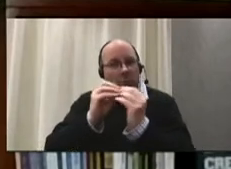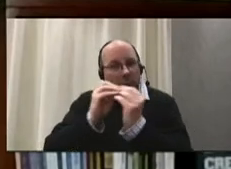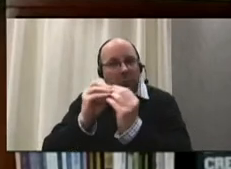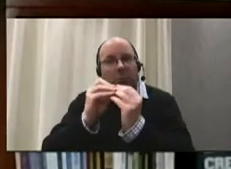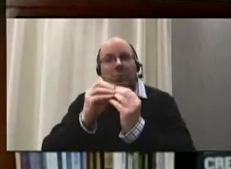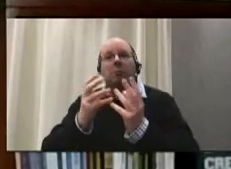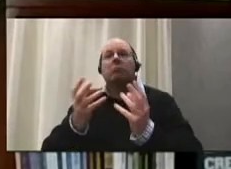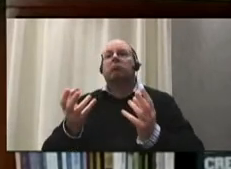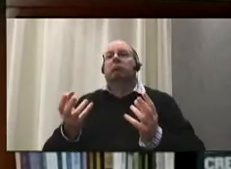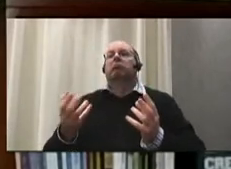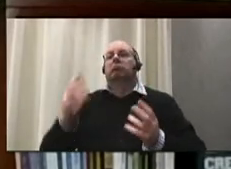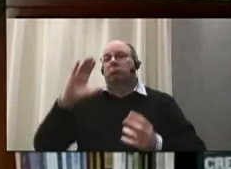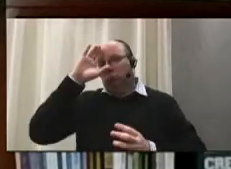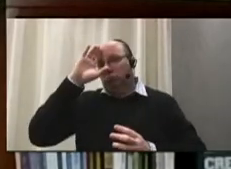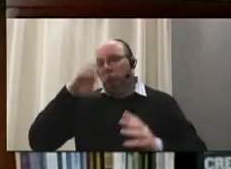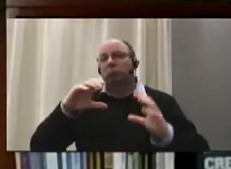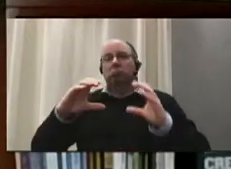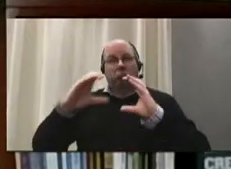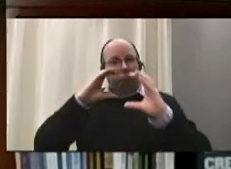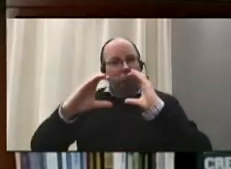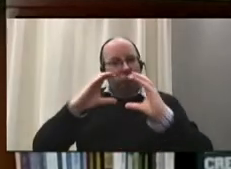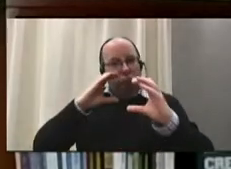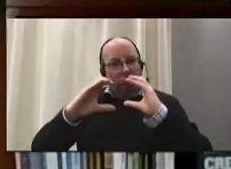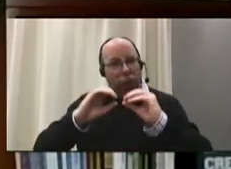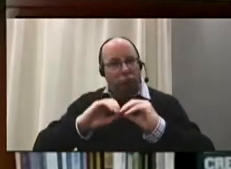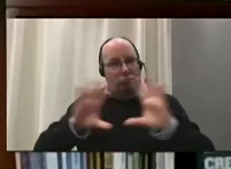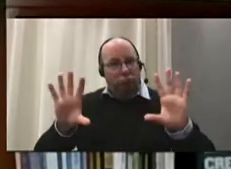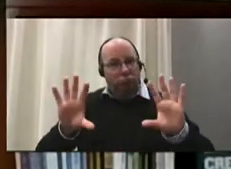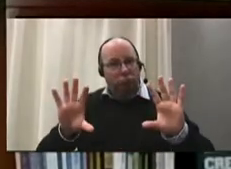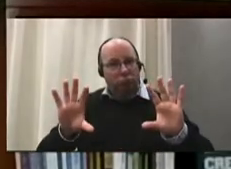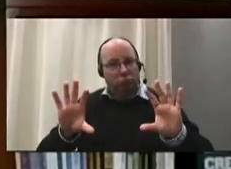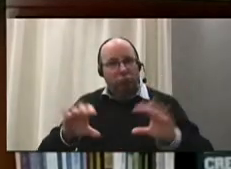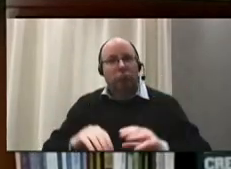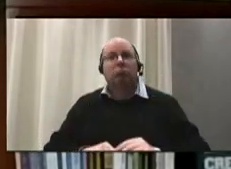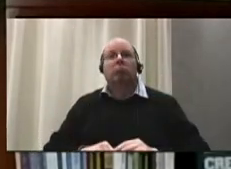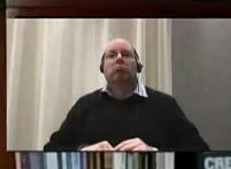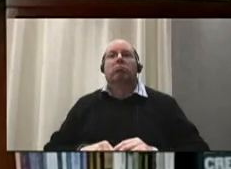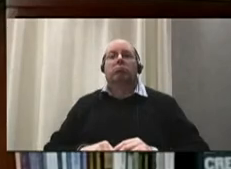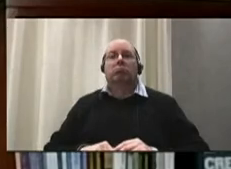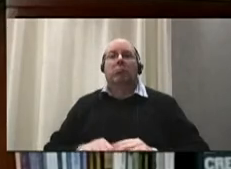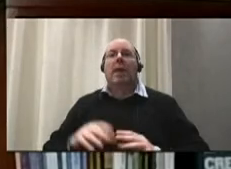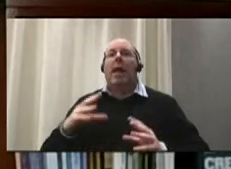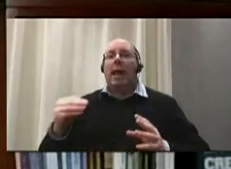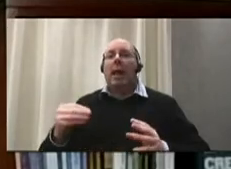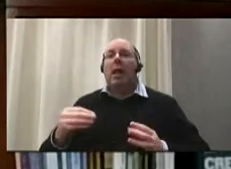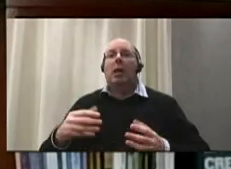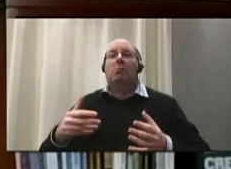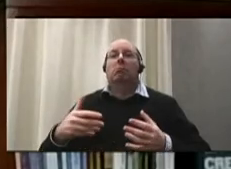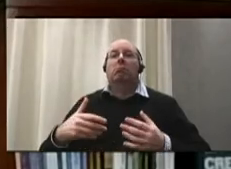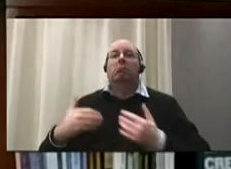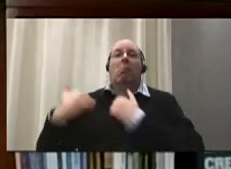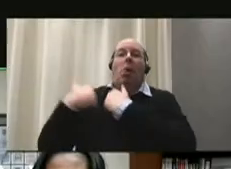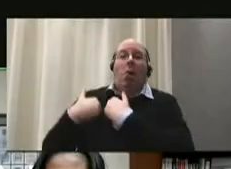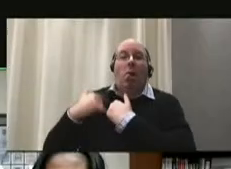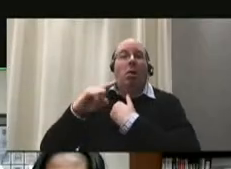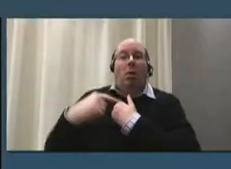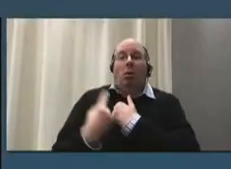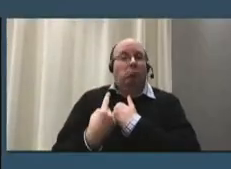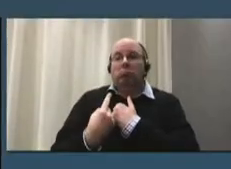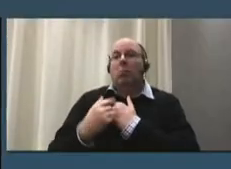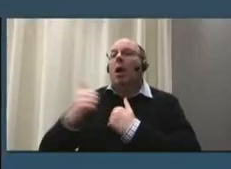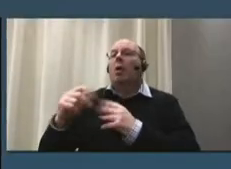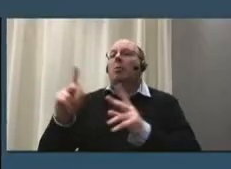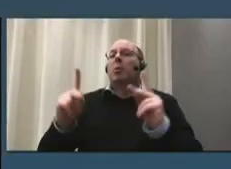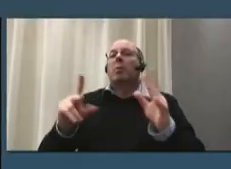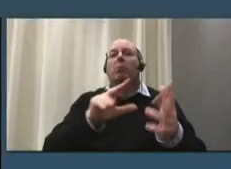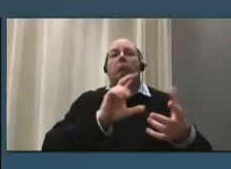we've also solicited much help in that area to do that. So I just wanted to hit those highlight areas of